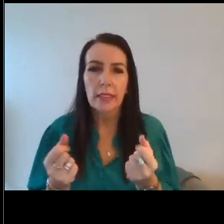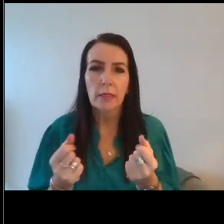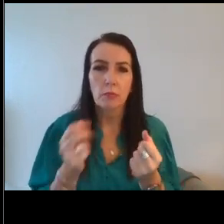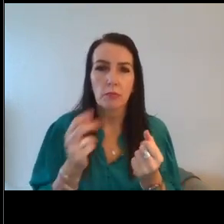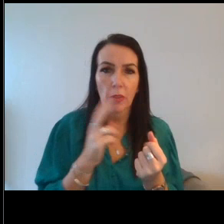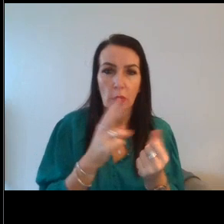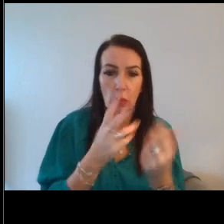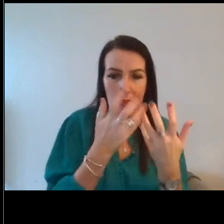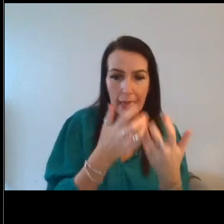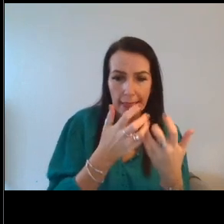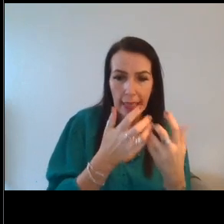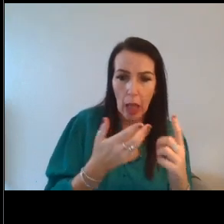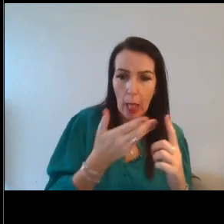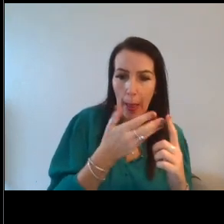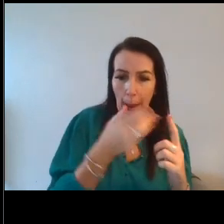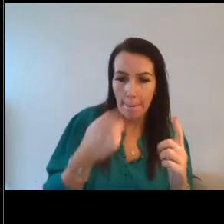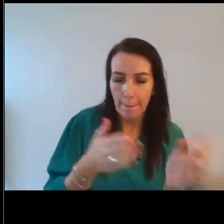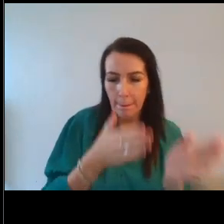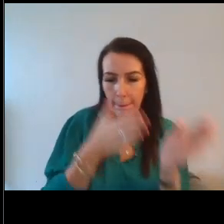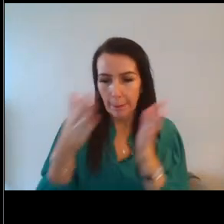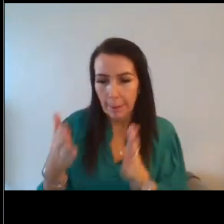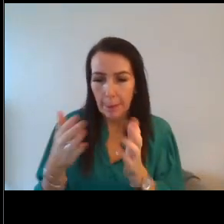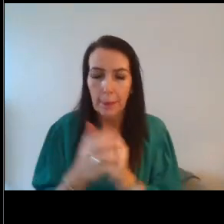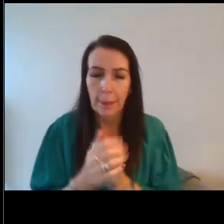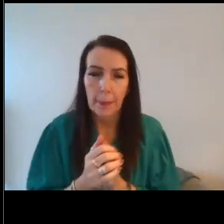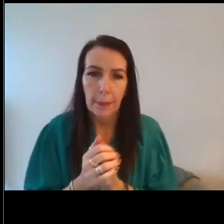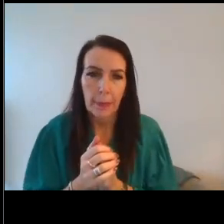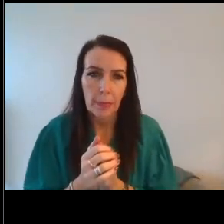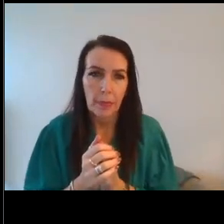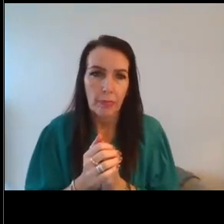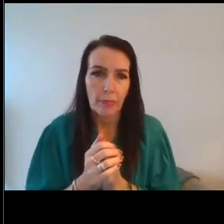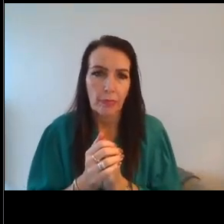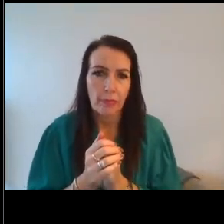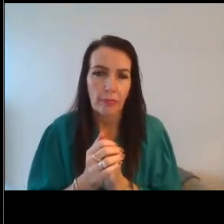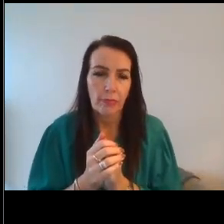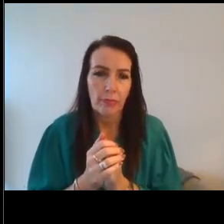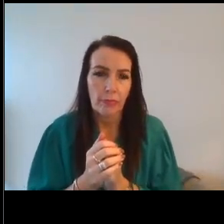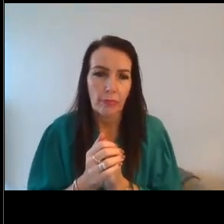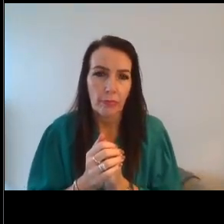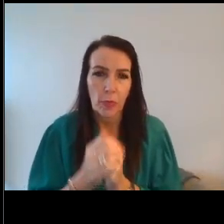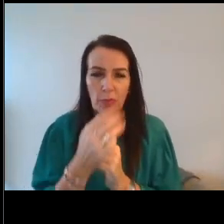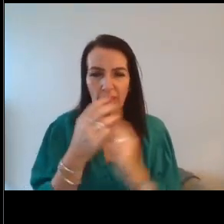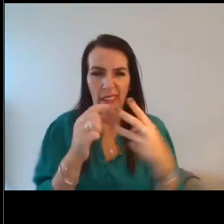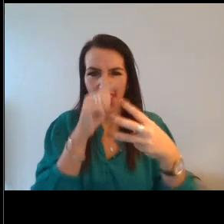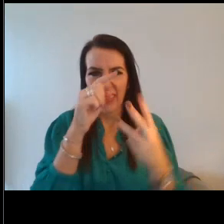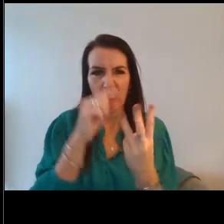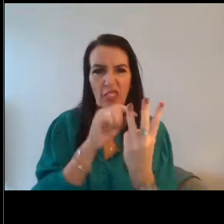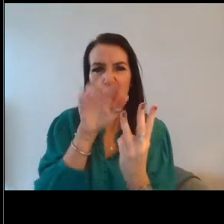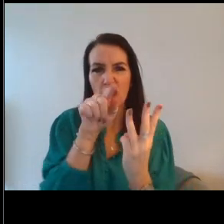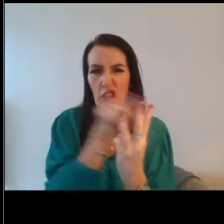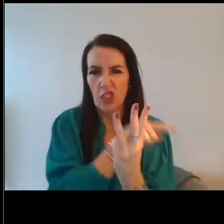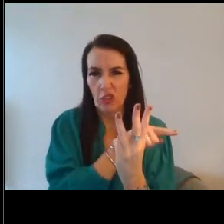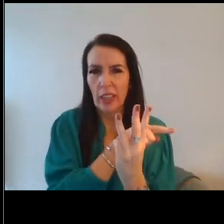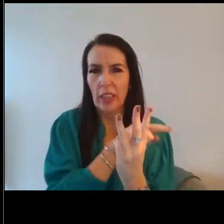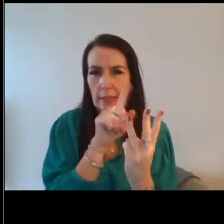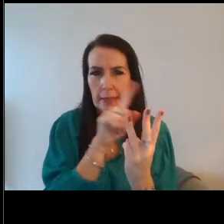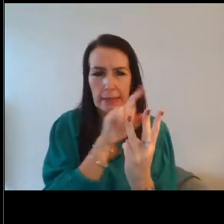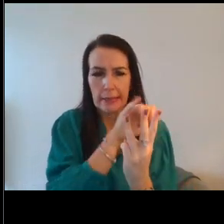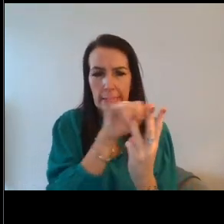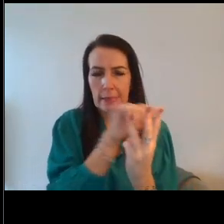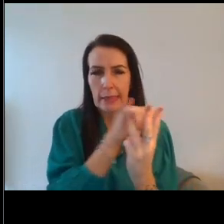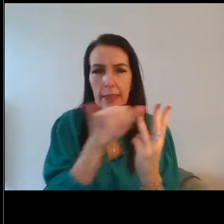and that kind of stuff so far. Top left, that little cluster at the top left of that slide is, do